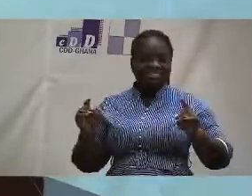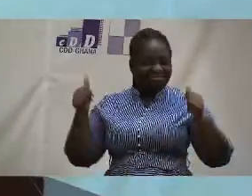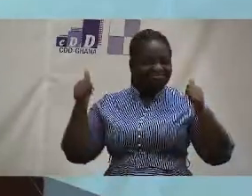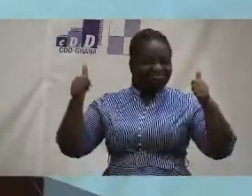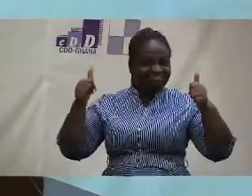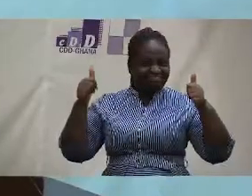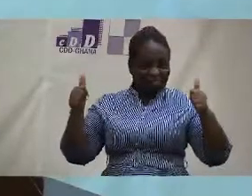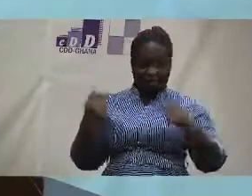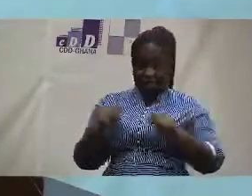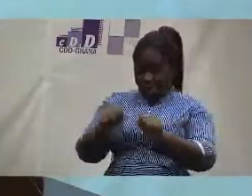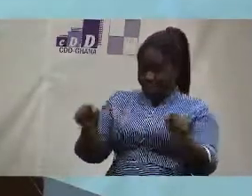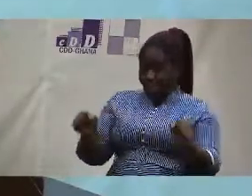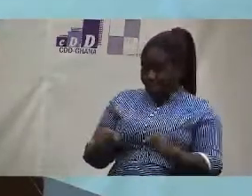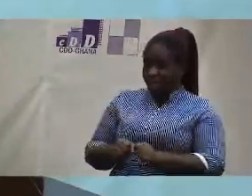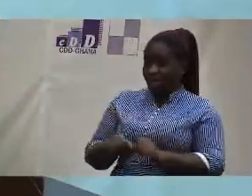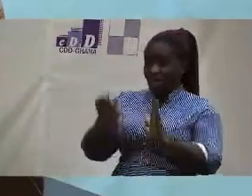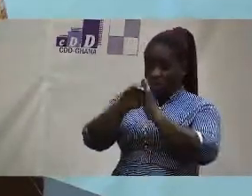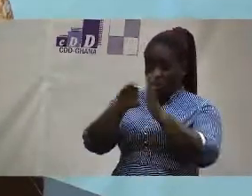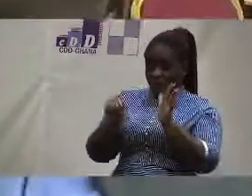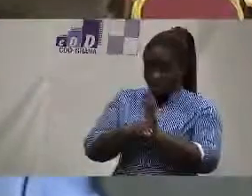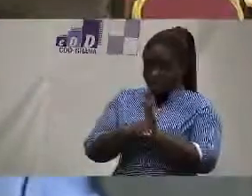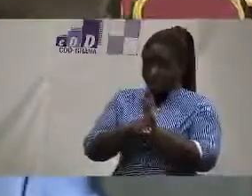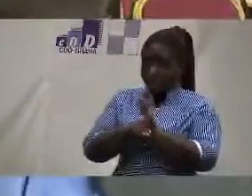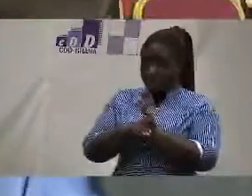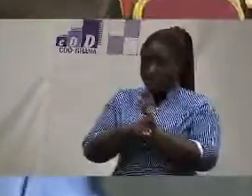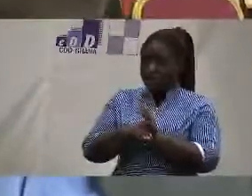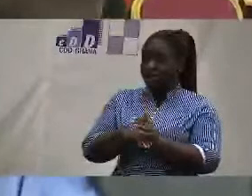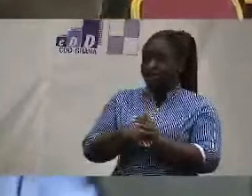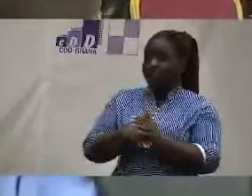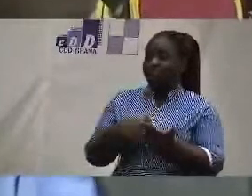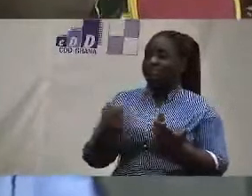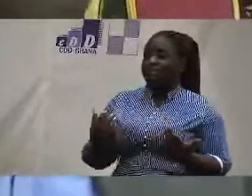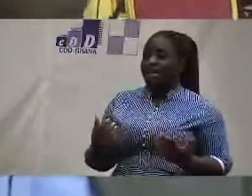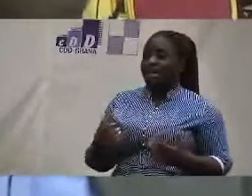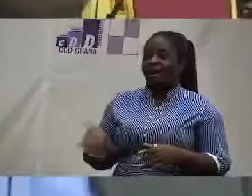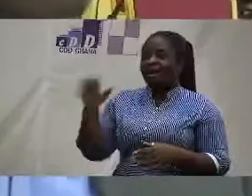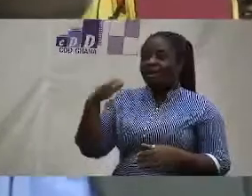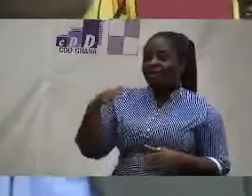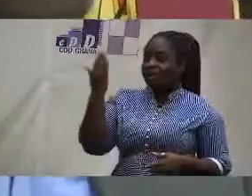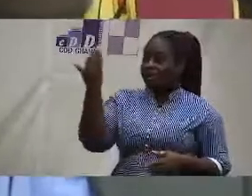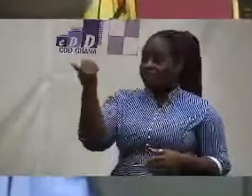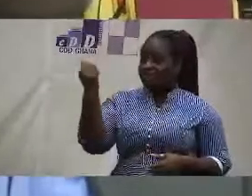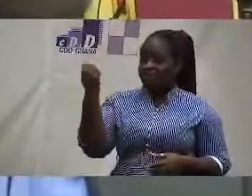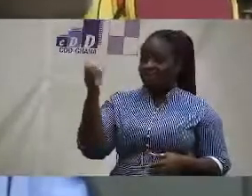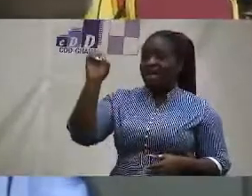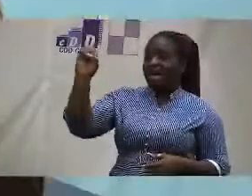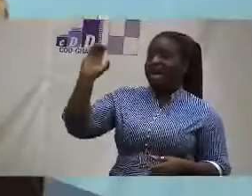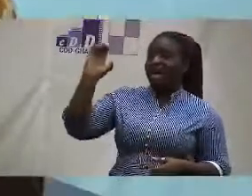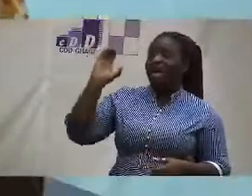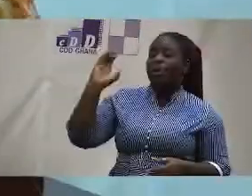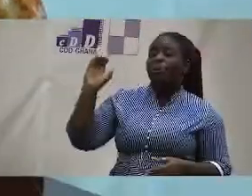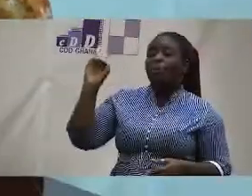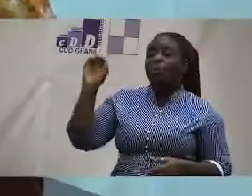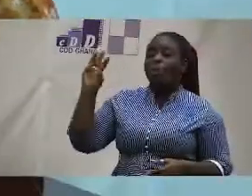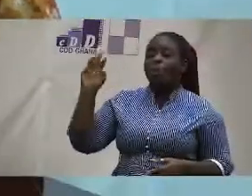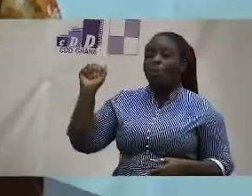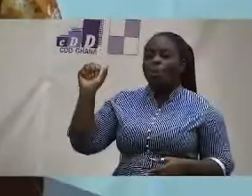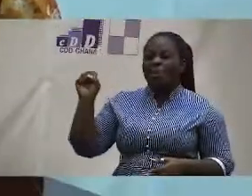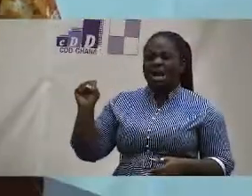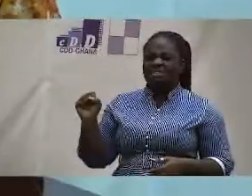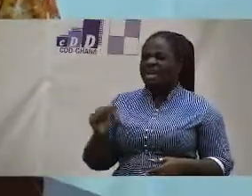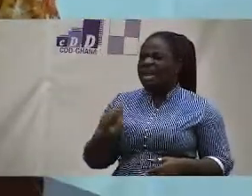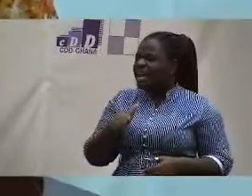it comes to the area of constitutional reform across the 15 ECOWAS countries. There are hardly